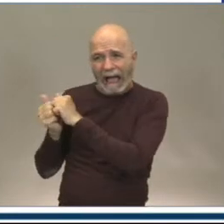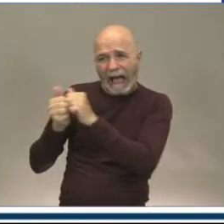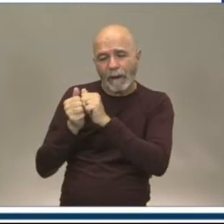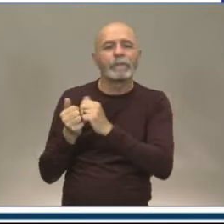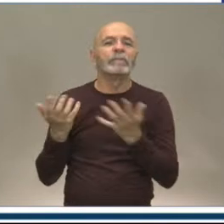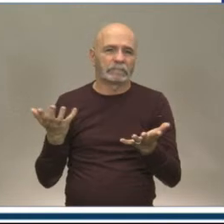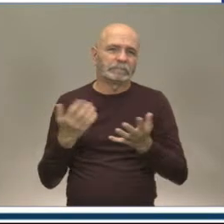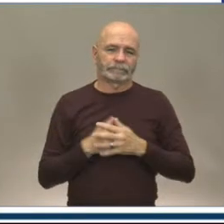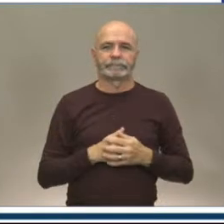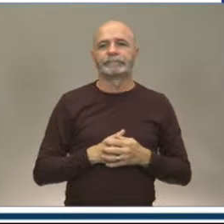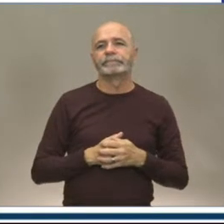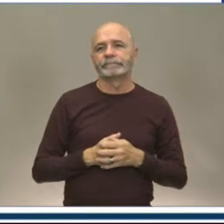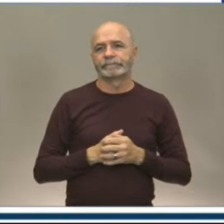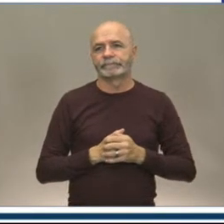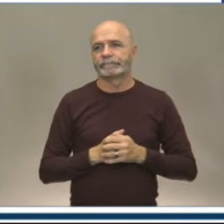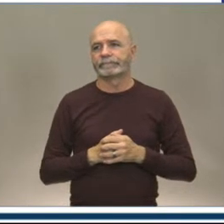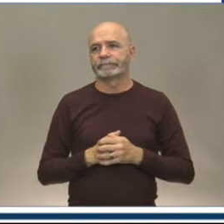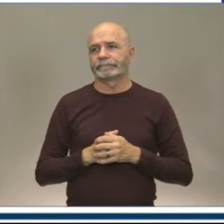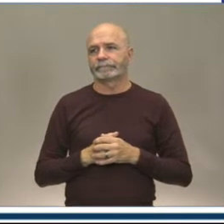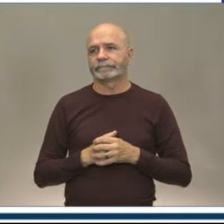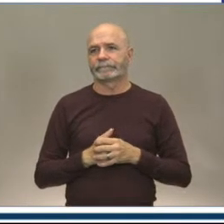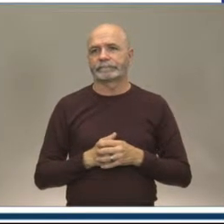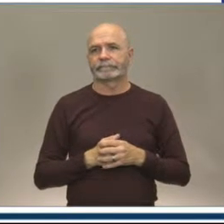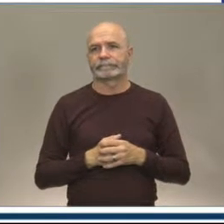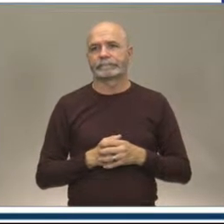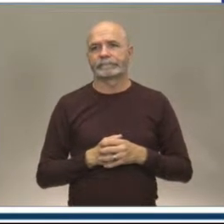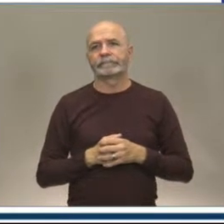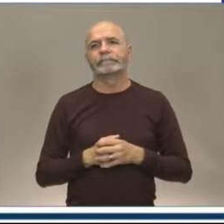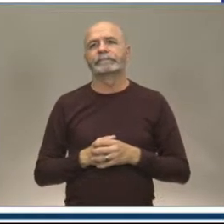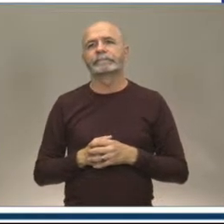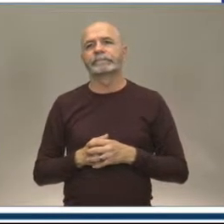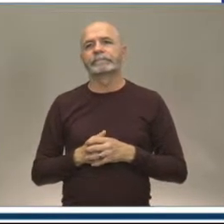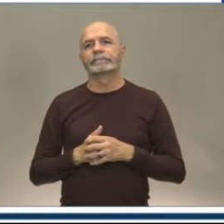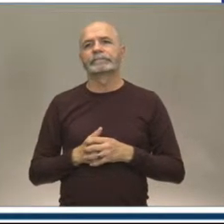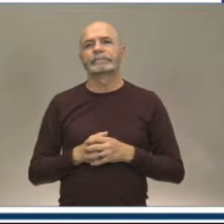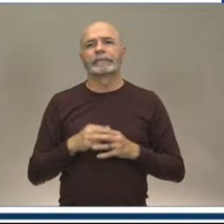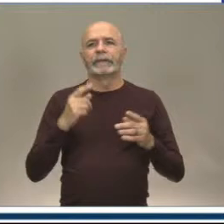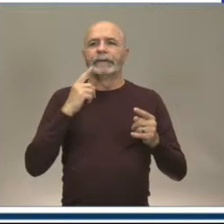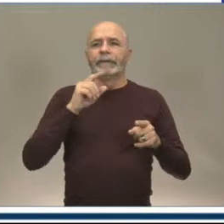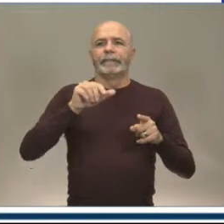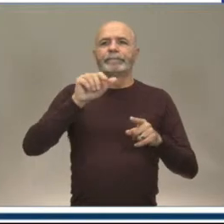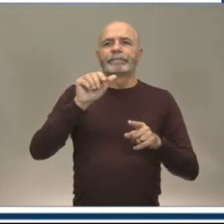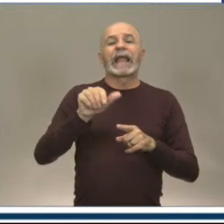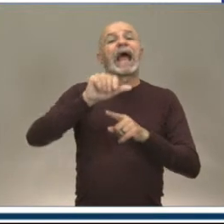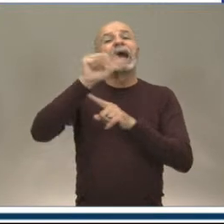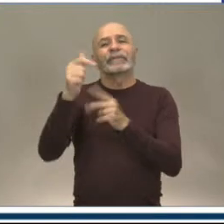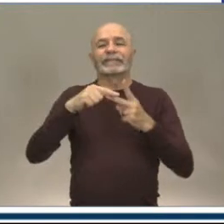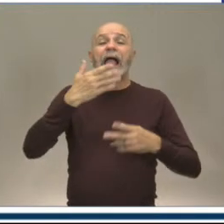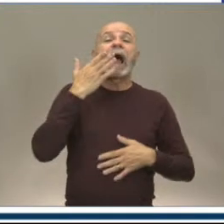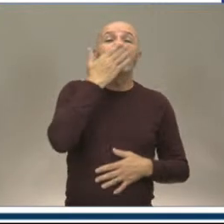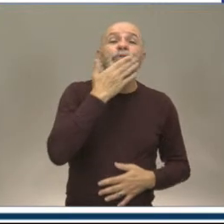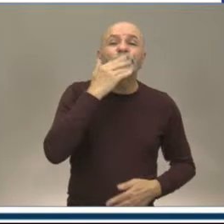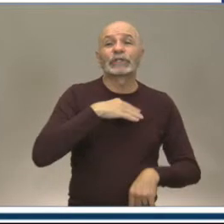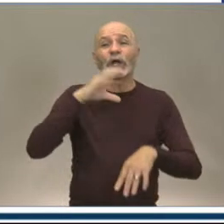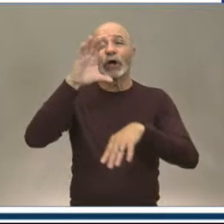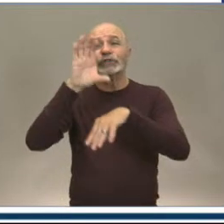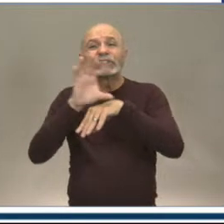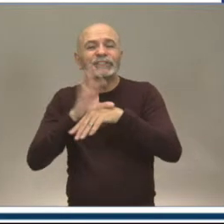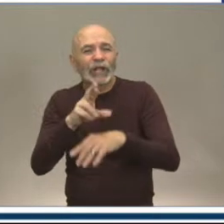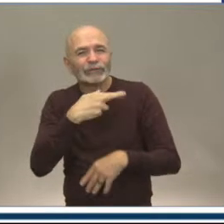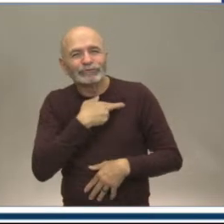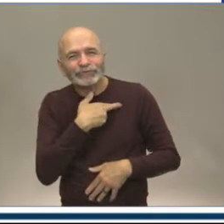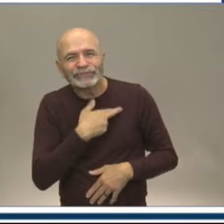progress towards issuing fines to other organizers involved in the Amherst Faith Gathering? Are you looking still to find